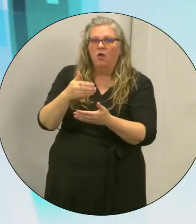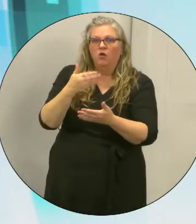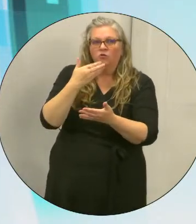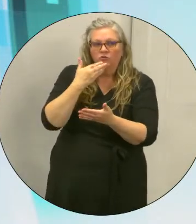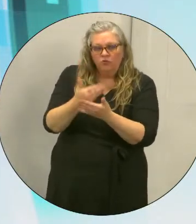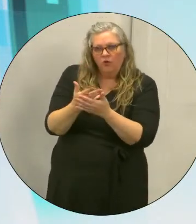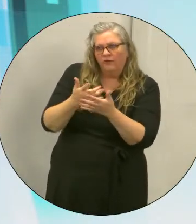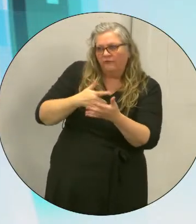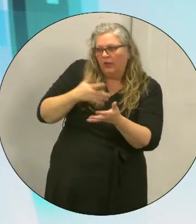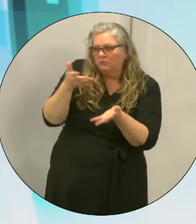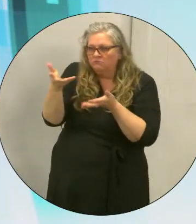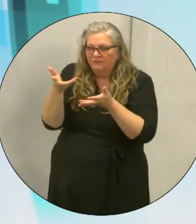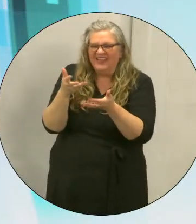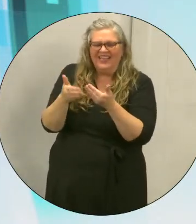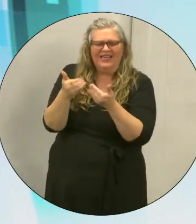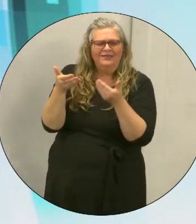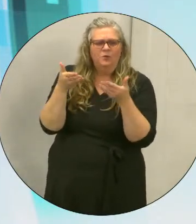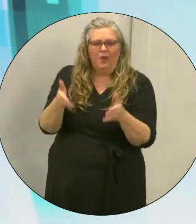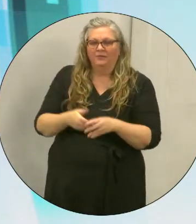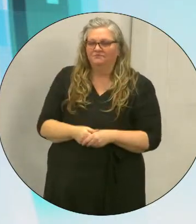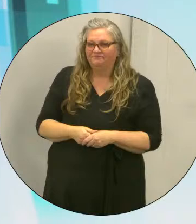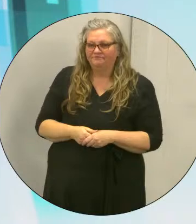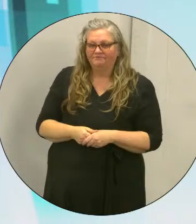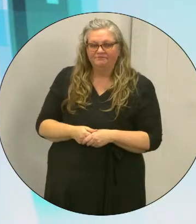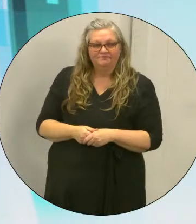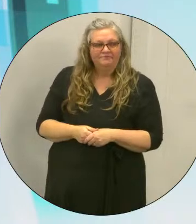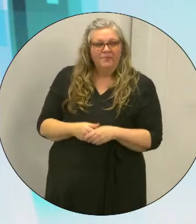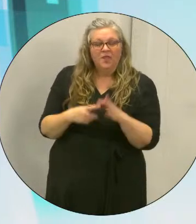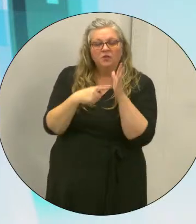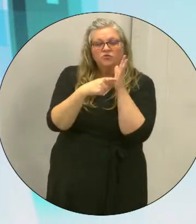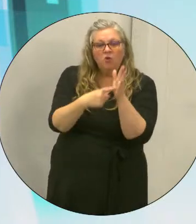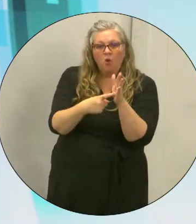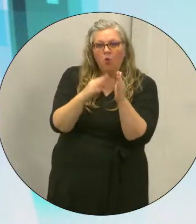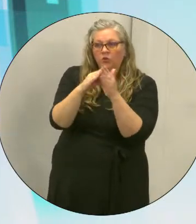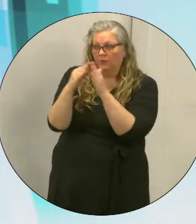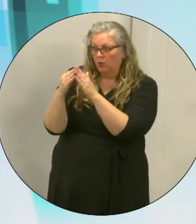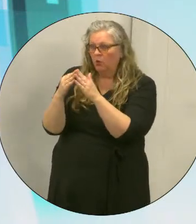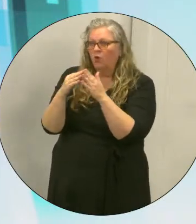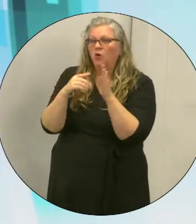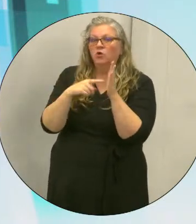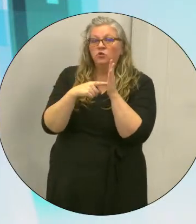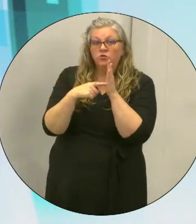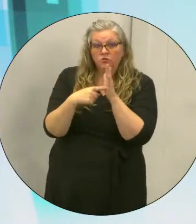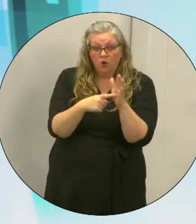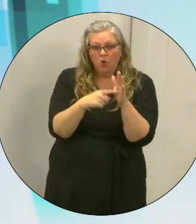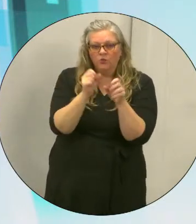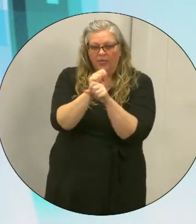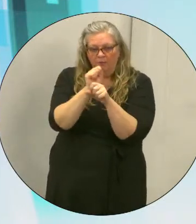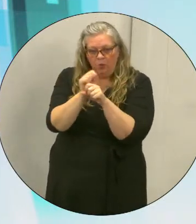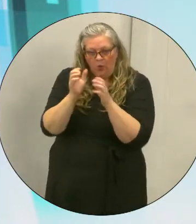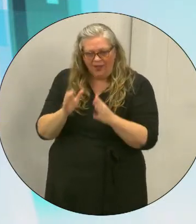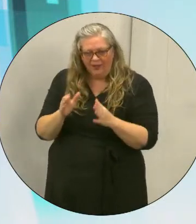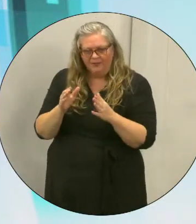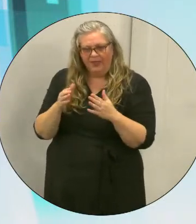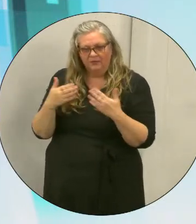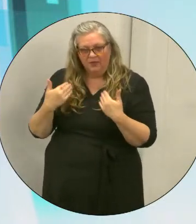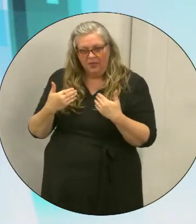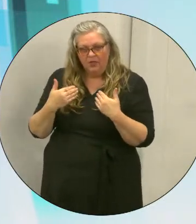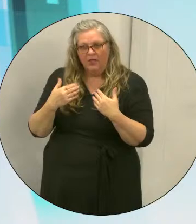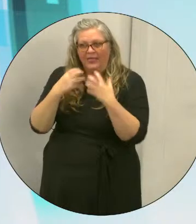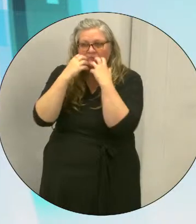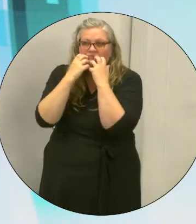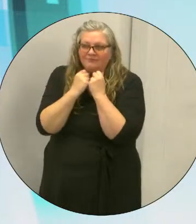this is an easy way to do that. It shows the public and it shows your employees that you value the work of your music and